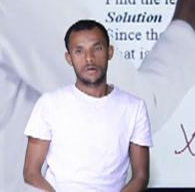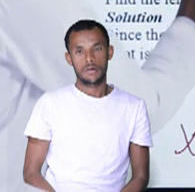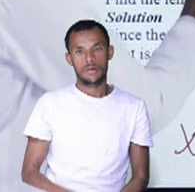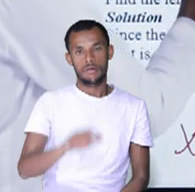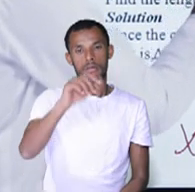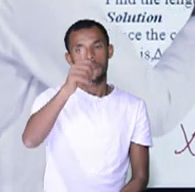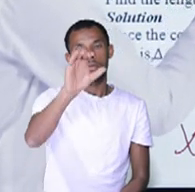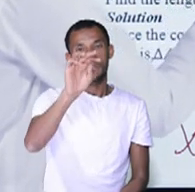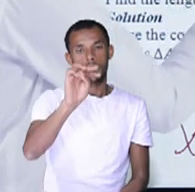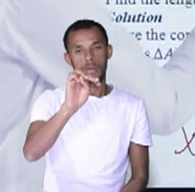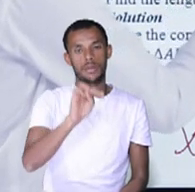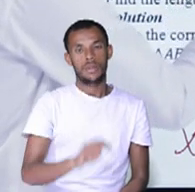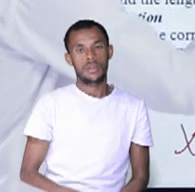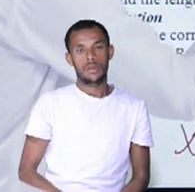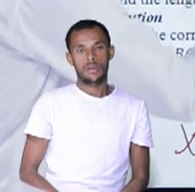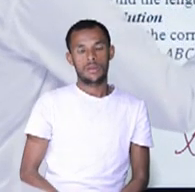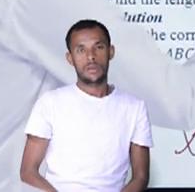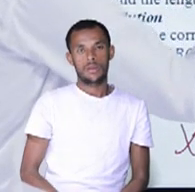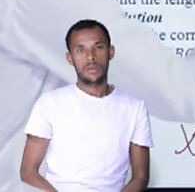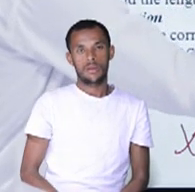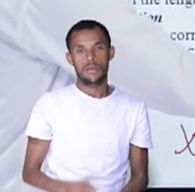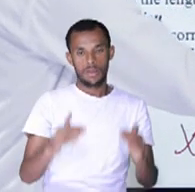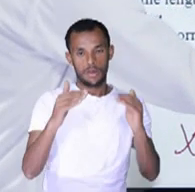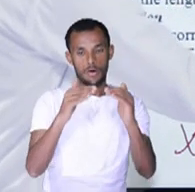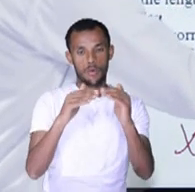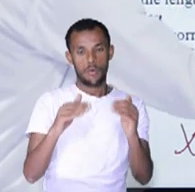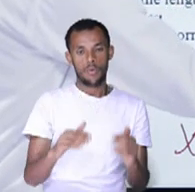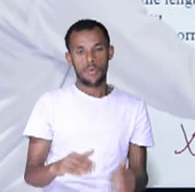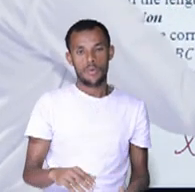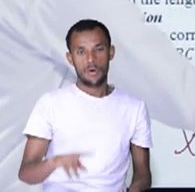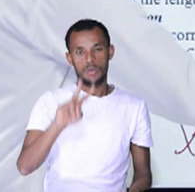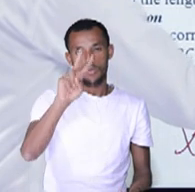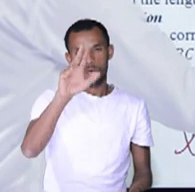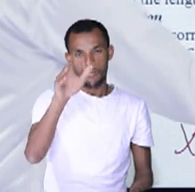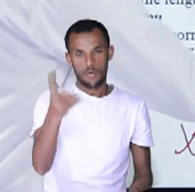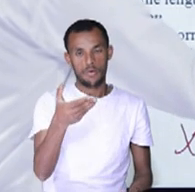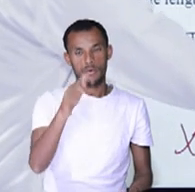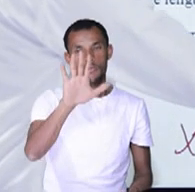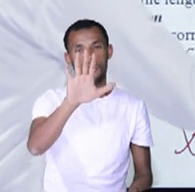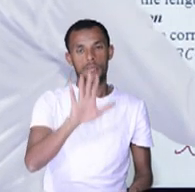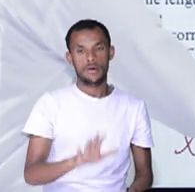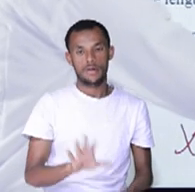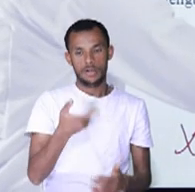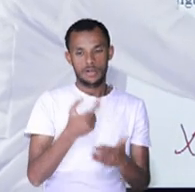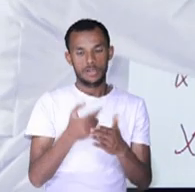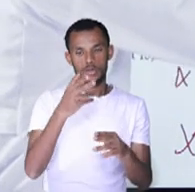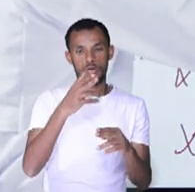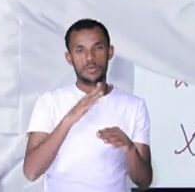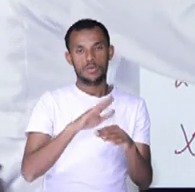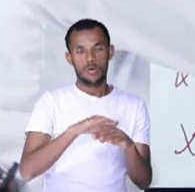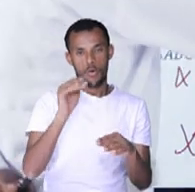10 centimeter. 10 centimeter is equal to 2 over 5. This is